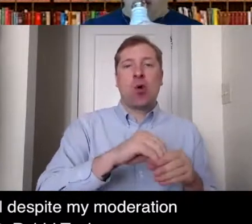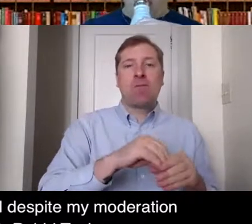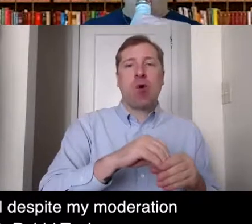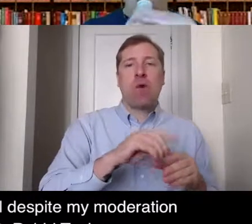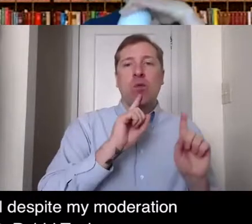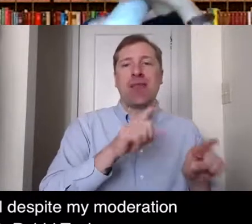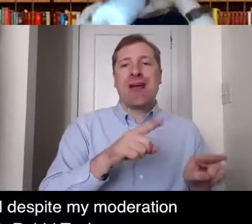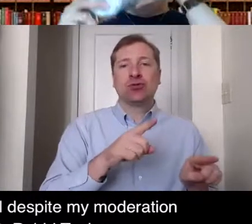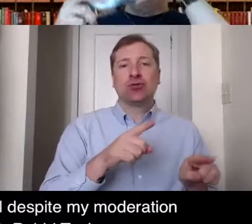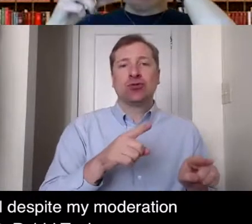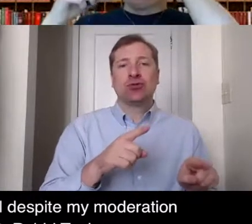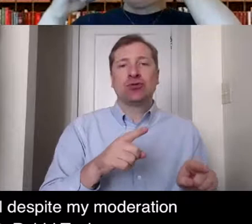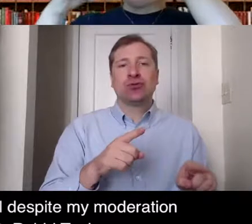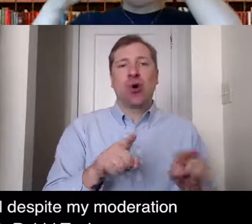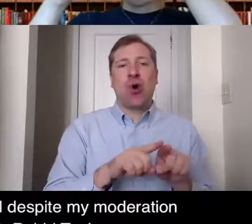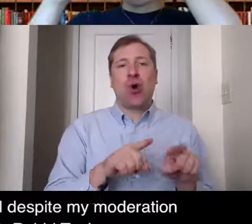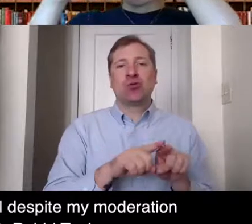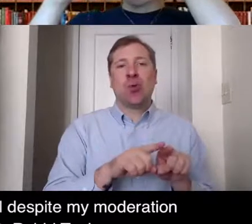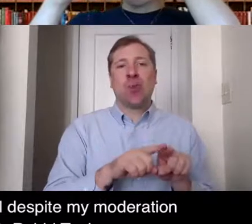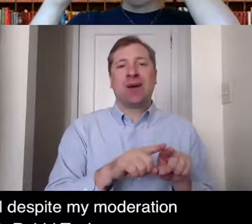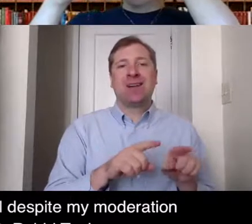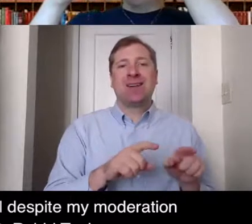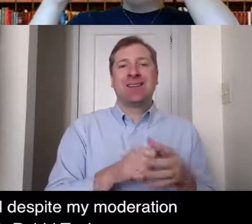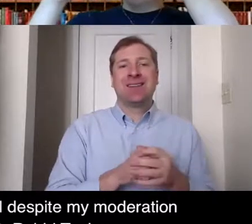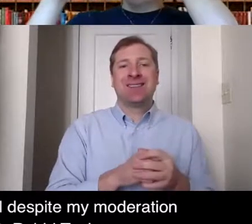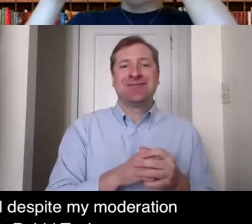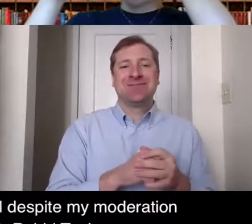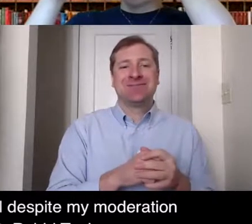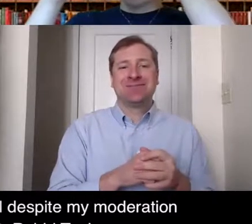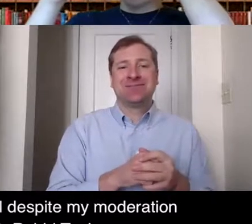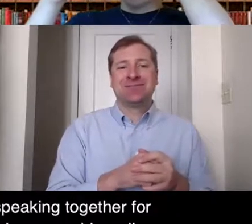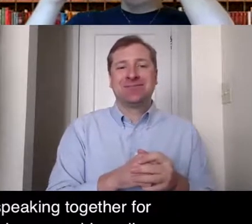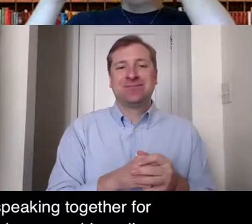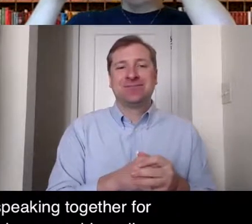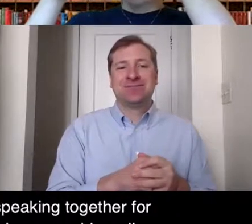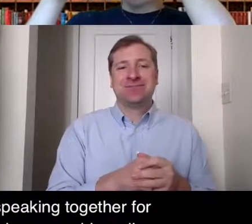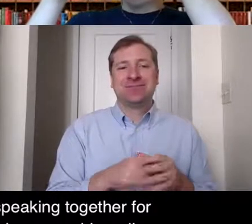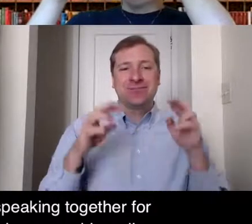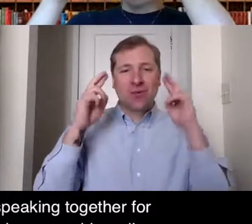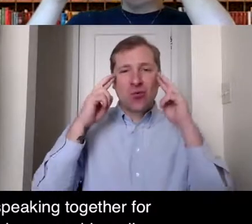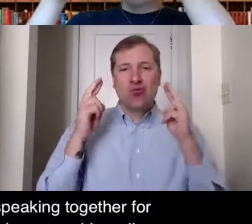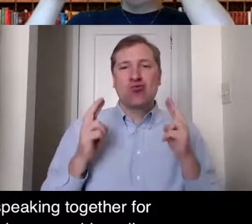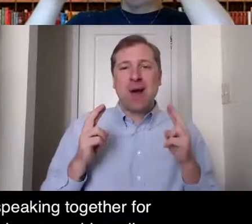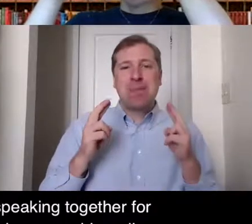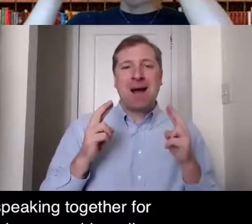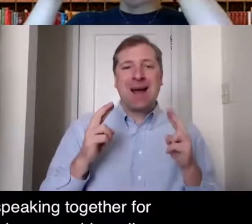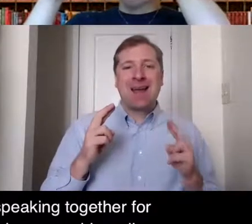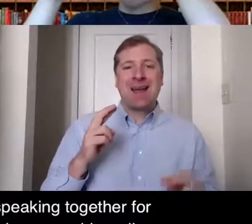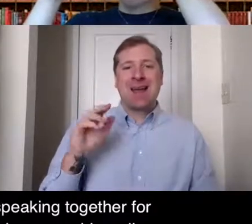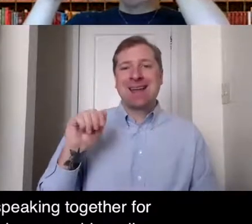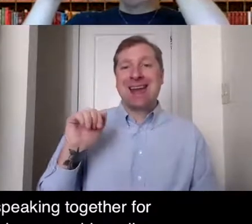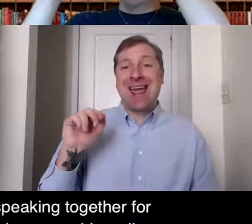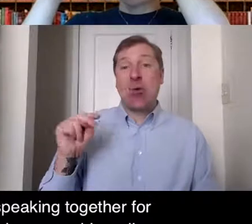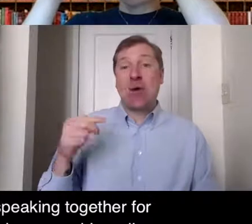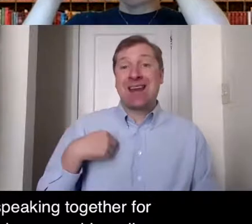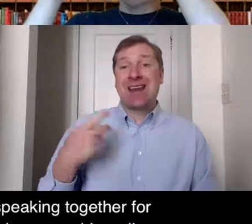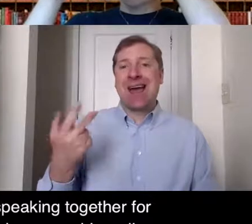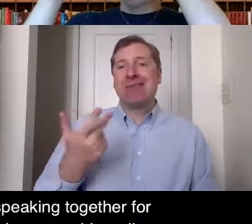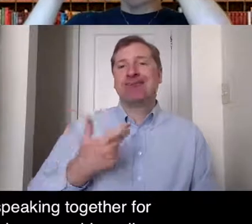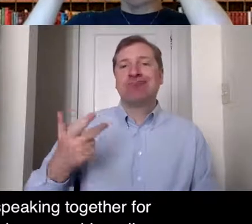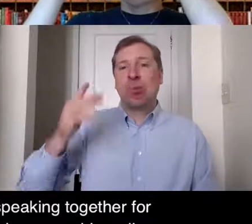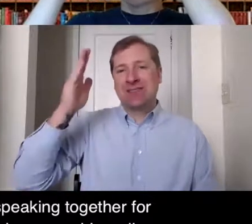well, despite my moderation status. Believe it or not, Rabbi Tuchman, Aaron, and I have been speaking together for many years,